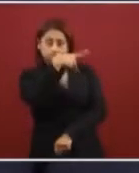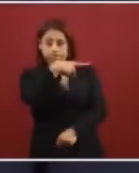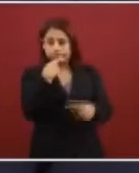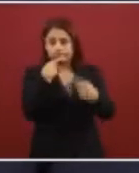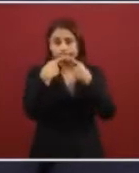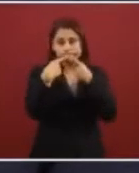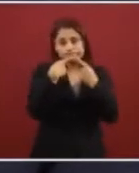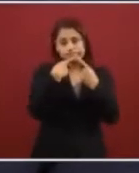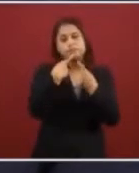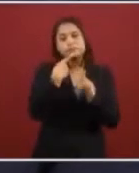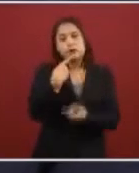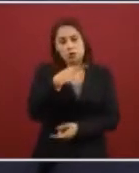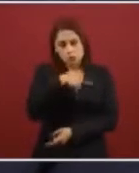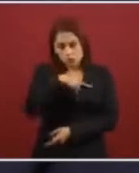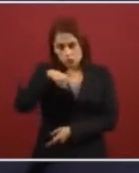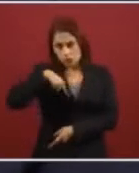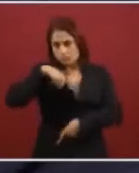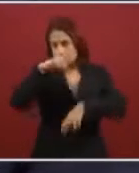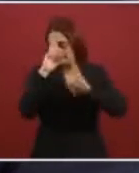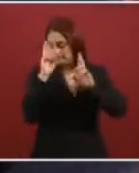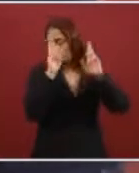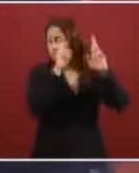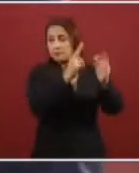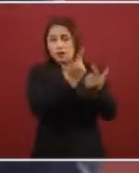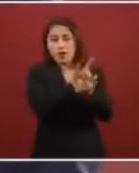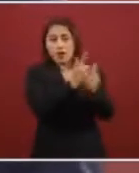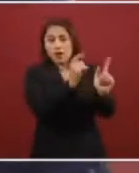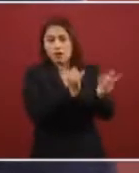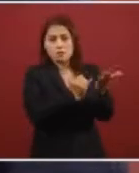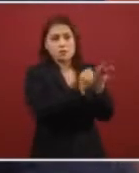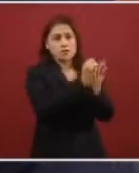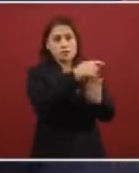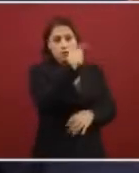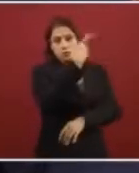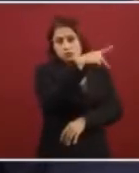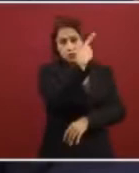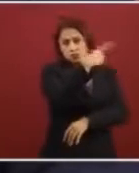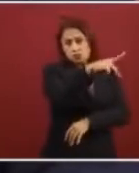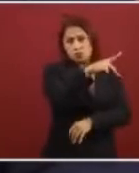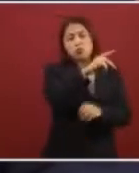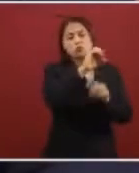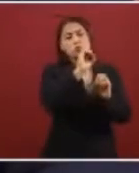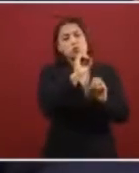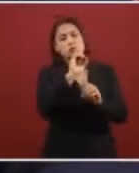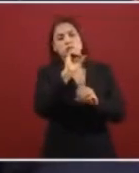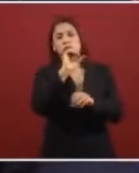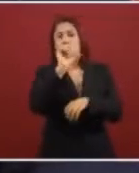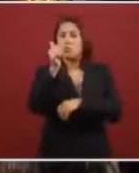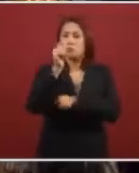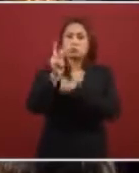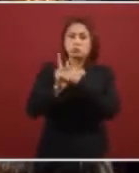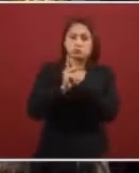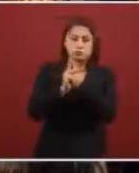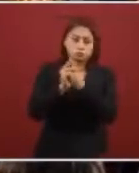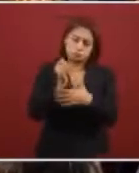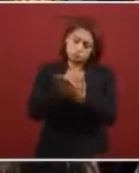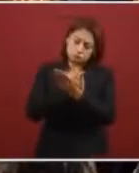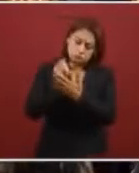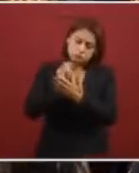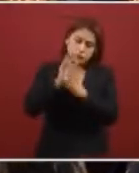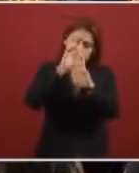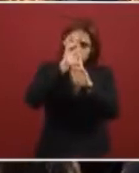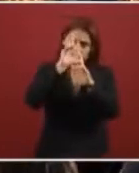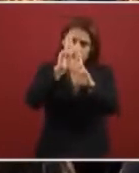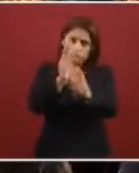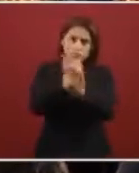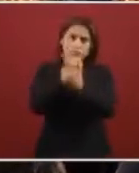we are respectful de las decisiones que toman en otros países. Decisions made in other countries. Porque nos apegamos al principio de